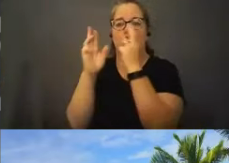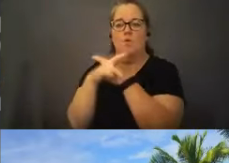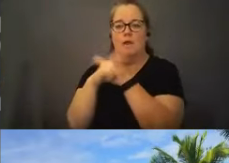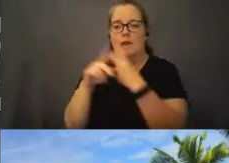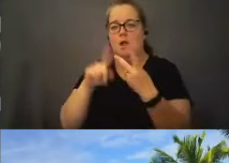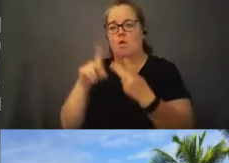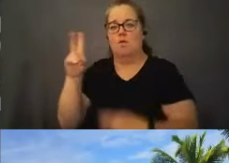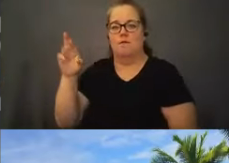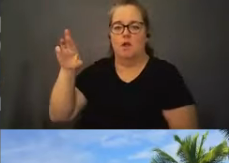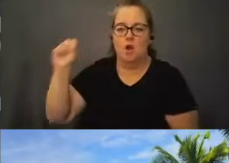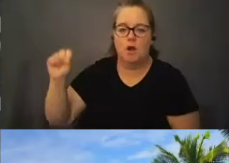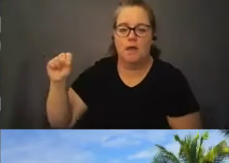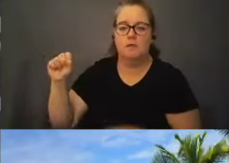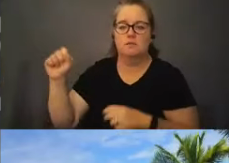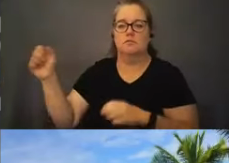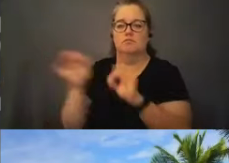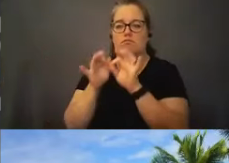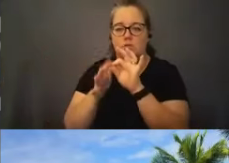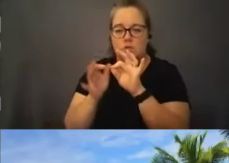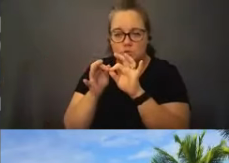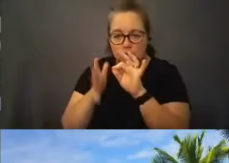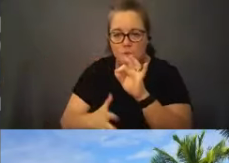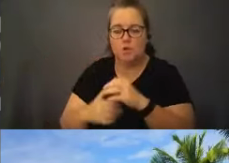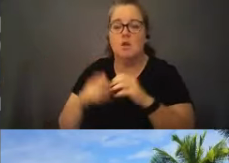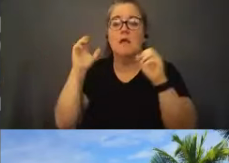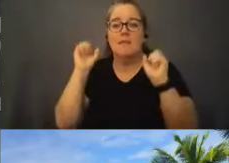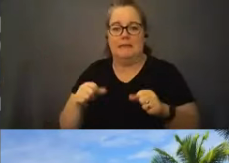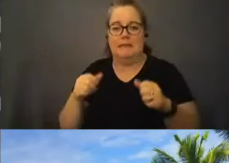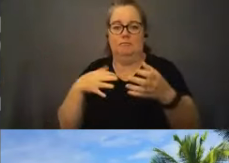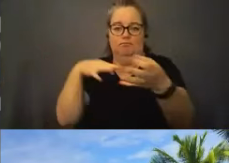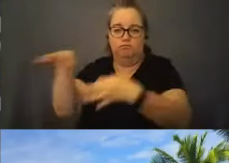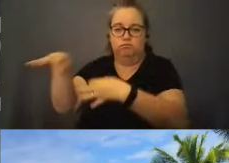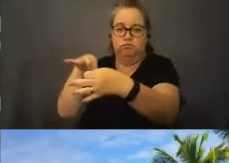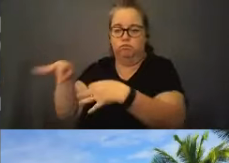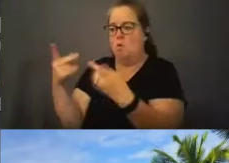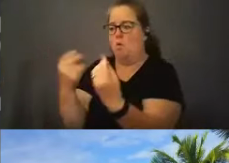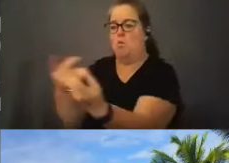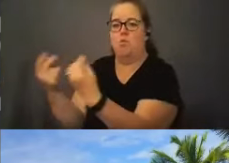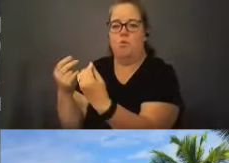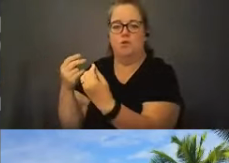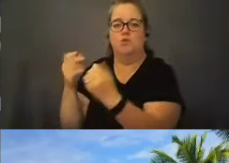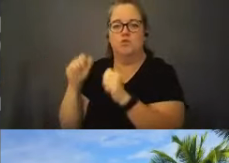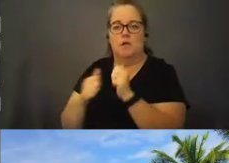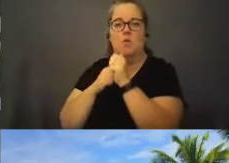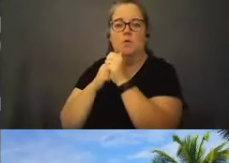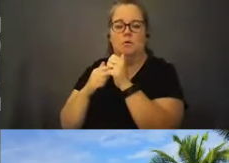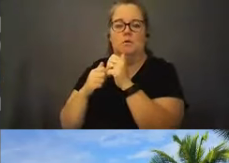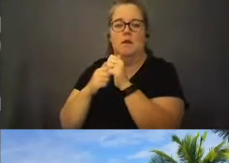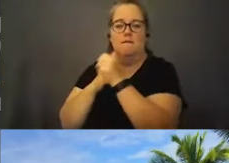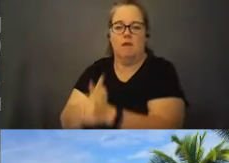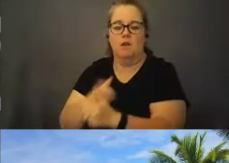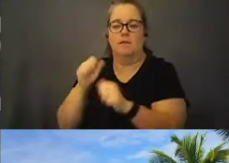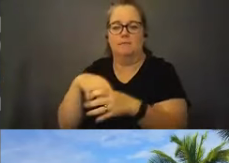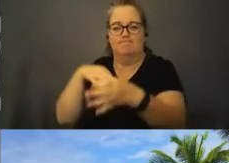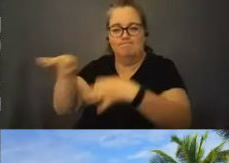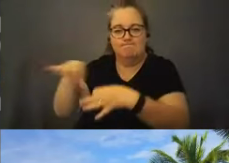and interpreter, they can instruct you and you can follow along too. They can give you directions, they